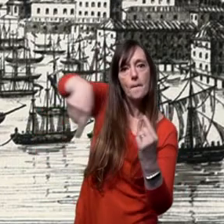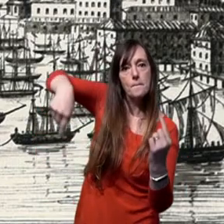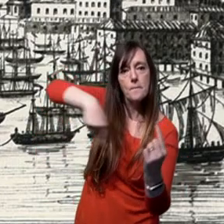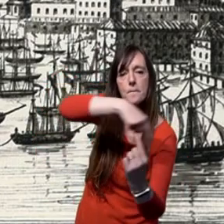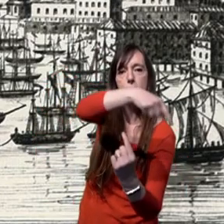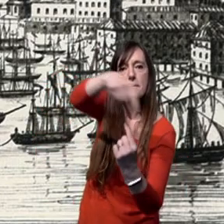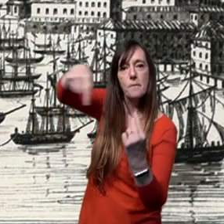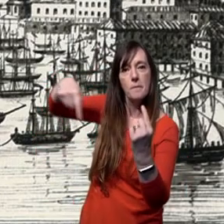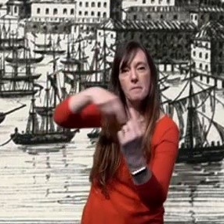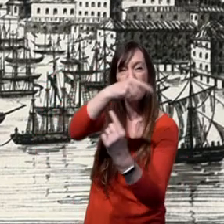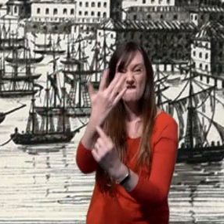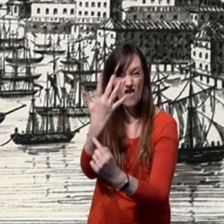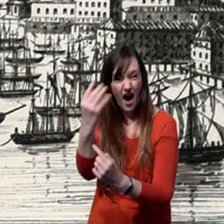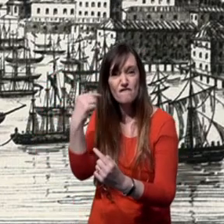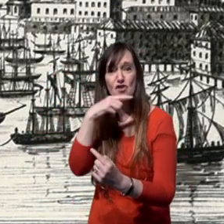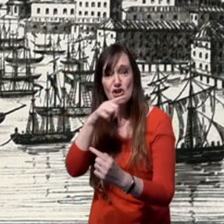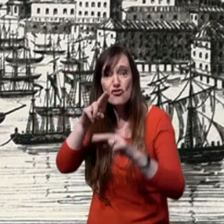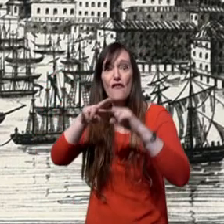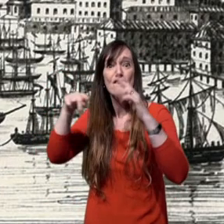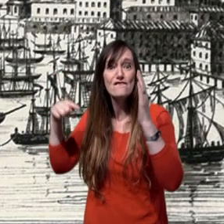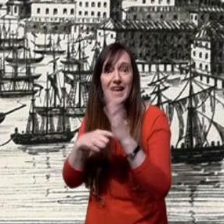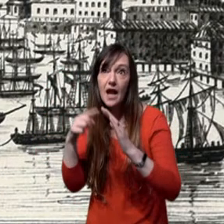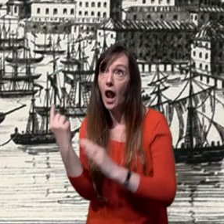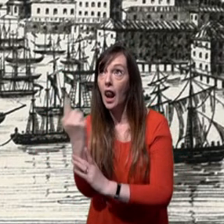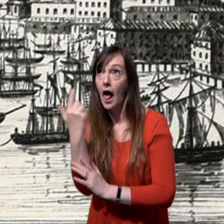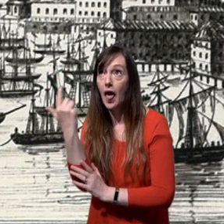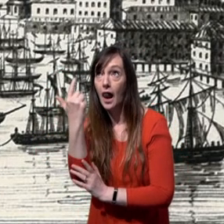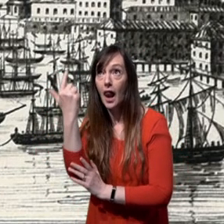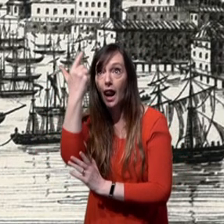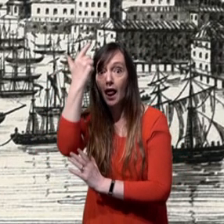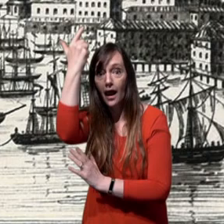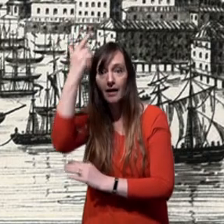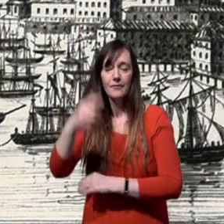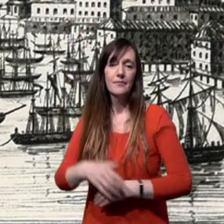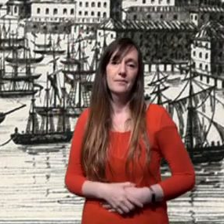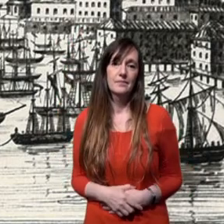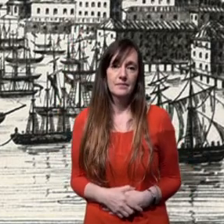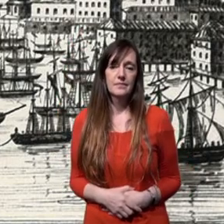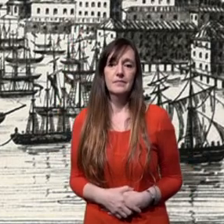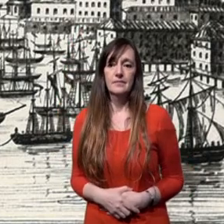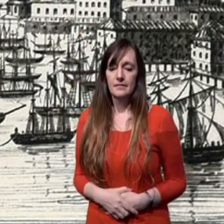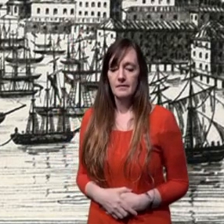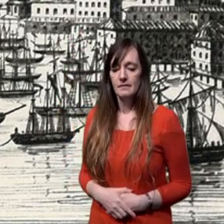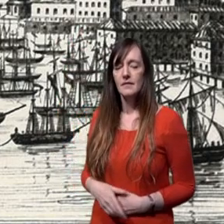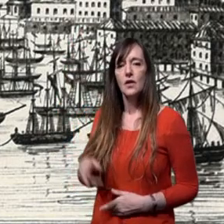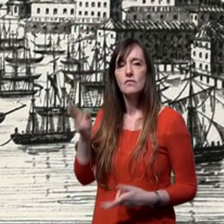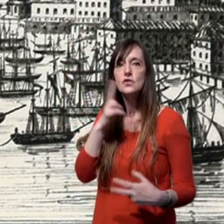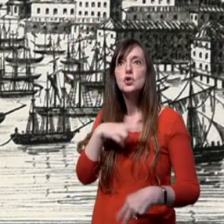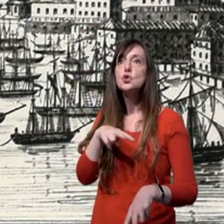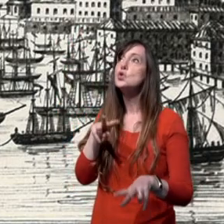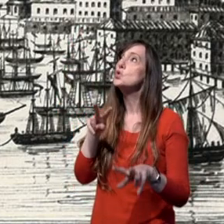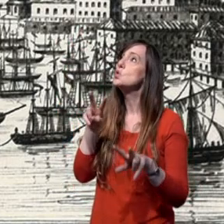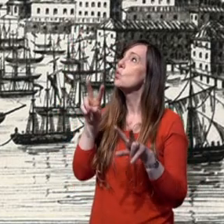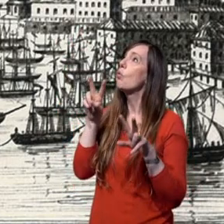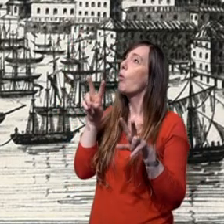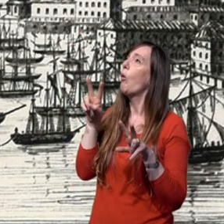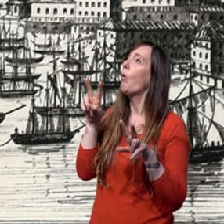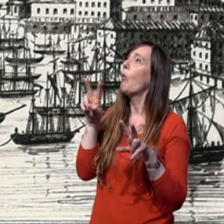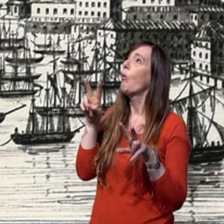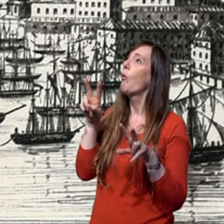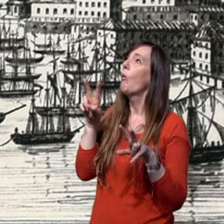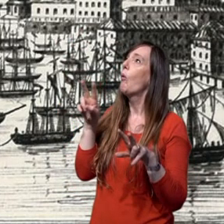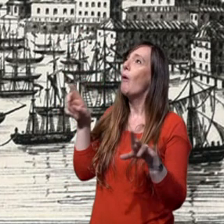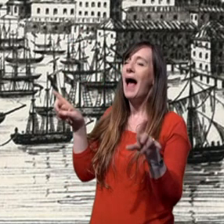went up 500 feet from the harbor. And as you looked at it, it was said to look like